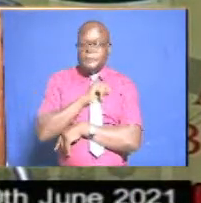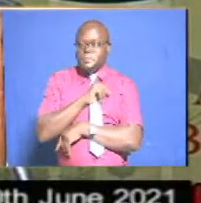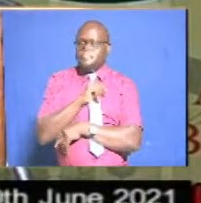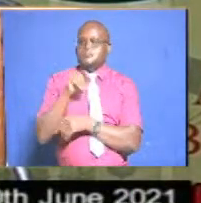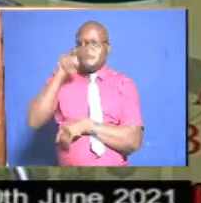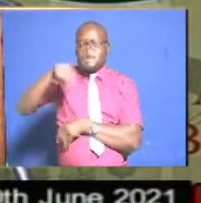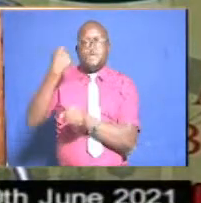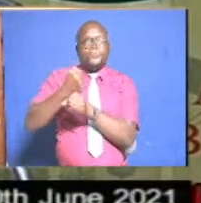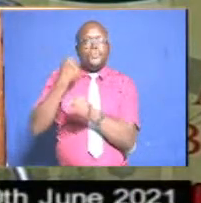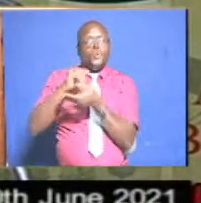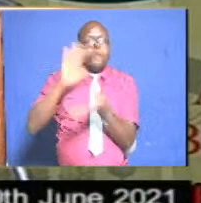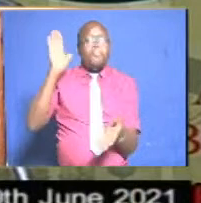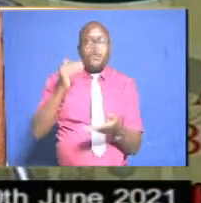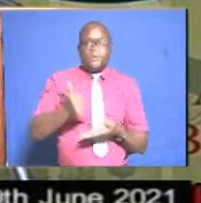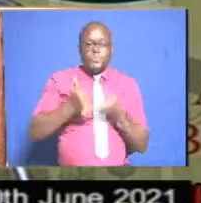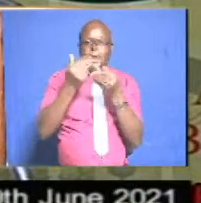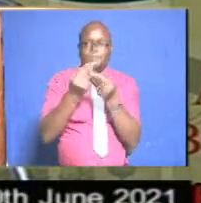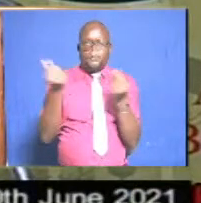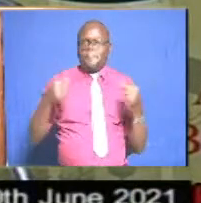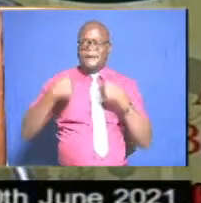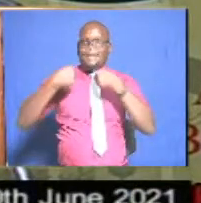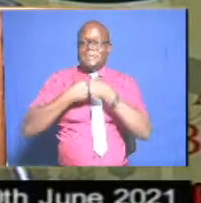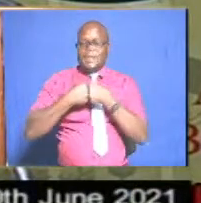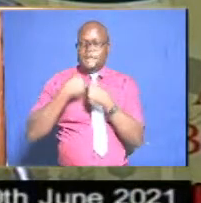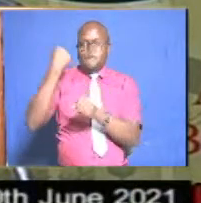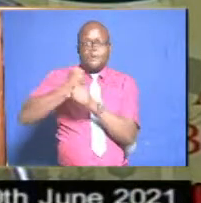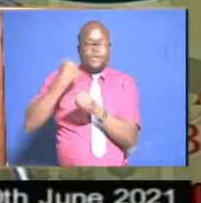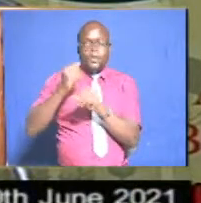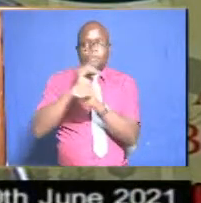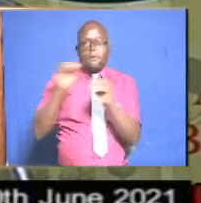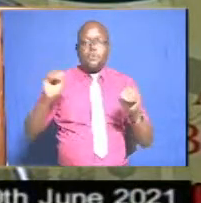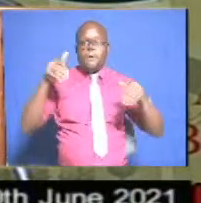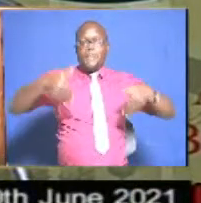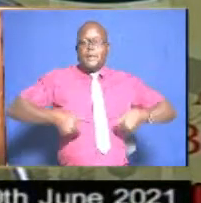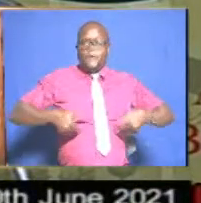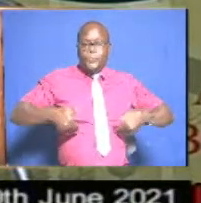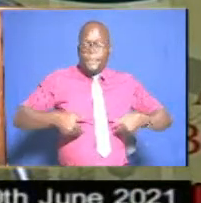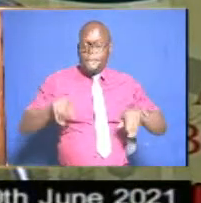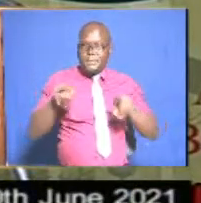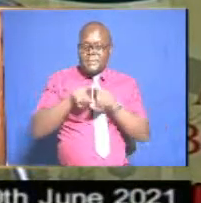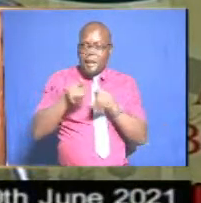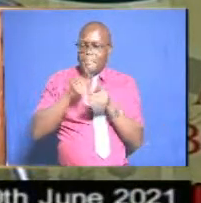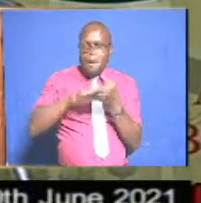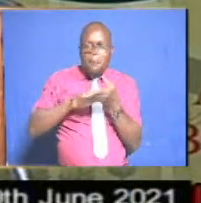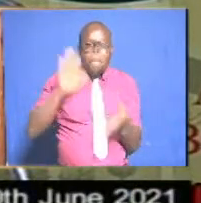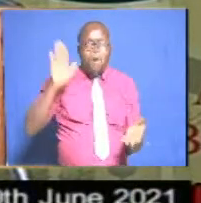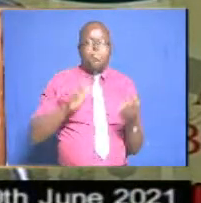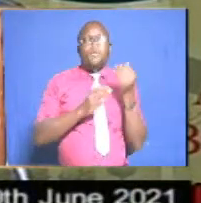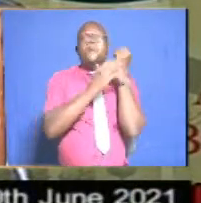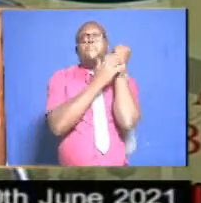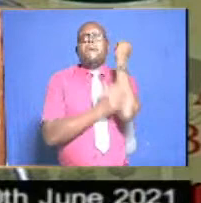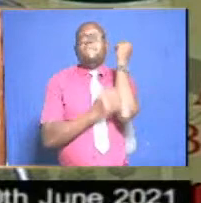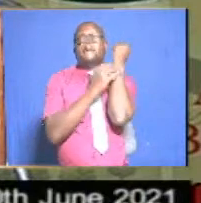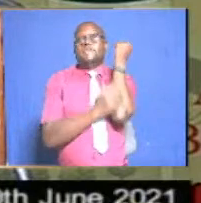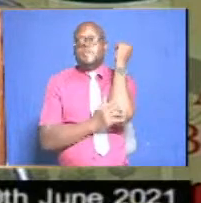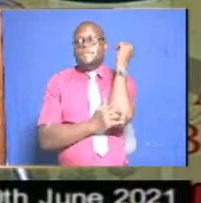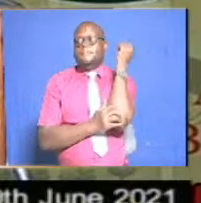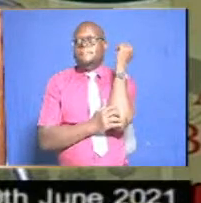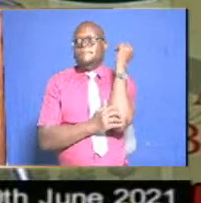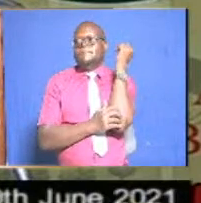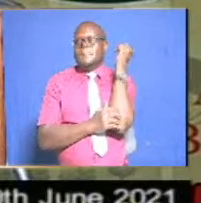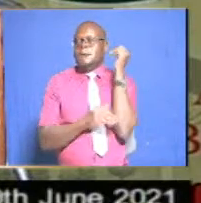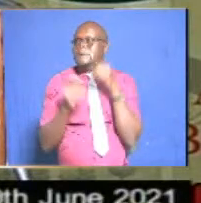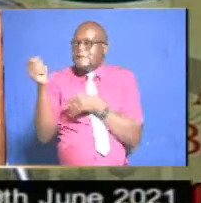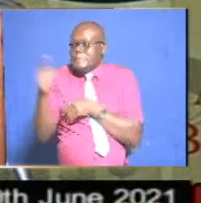to be done in order to deal with the challenges of unemployment among our youth, as well as high poverty and income inequality